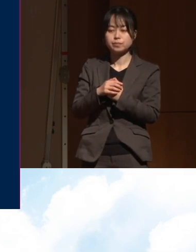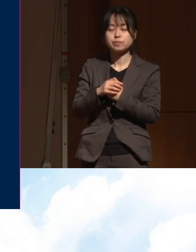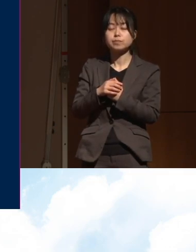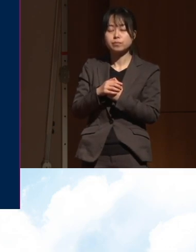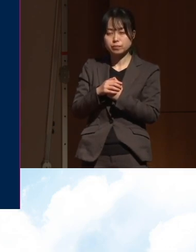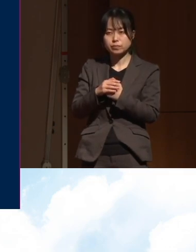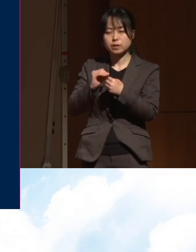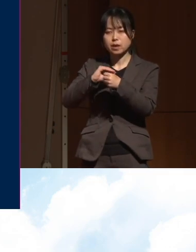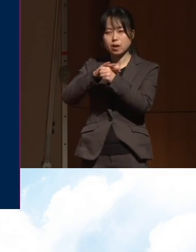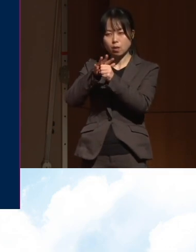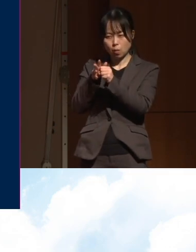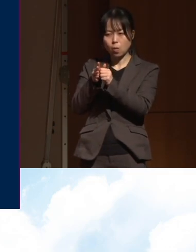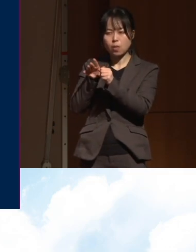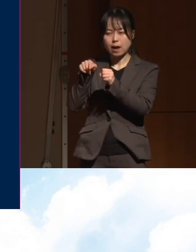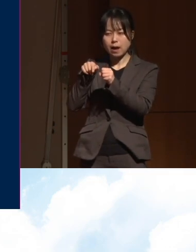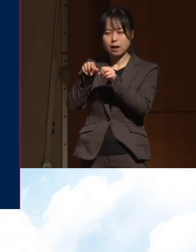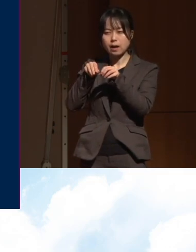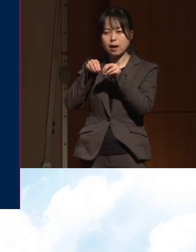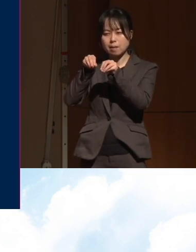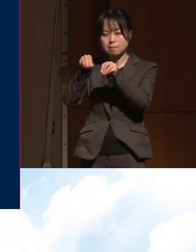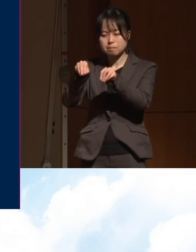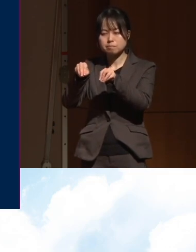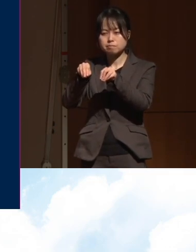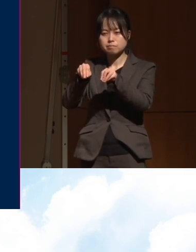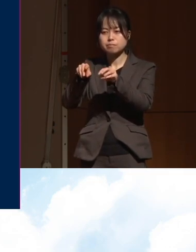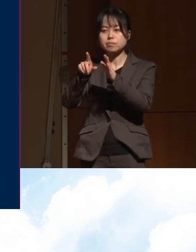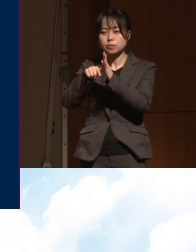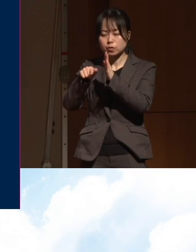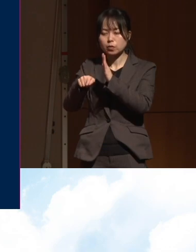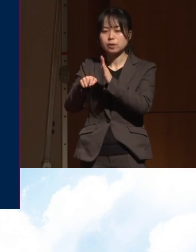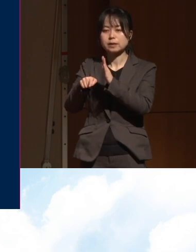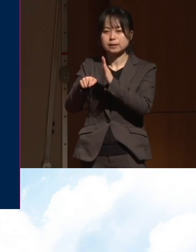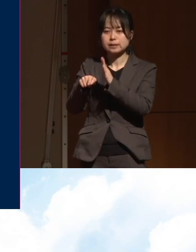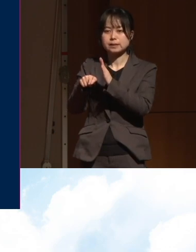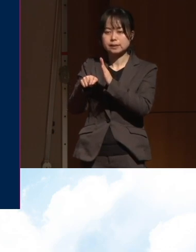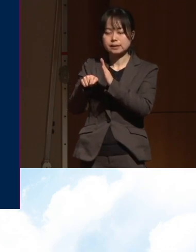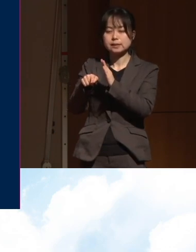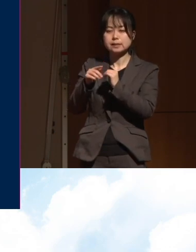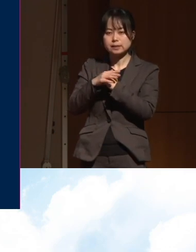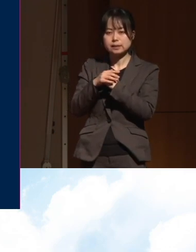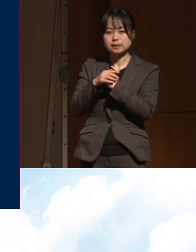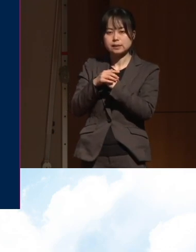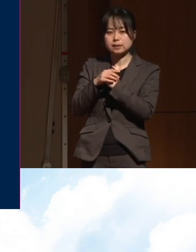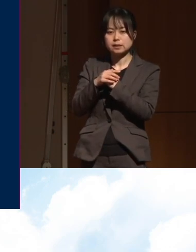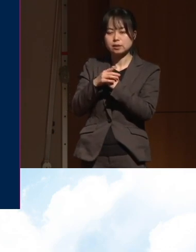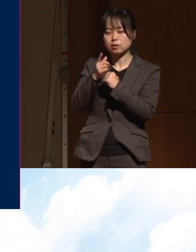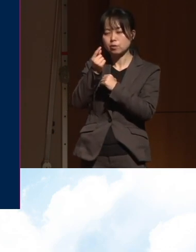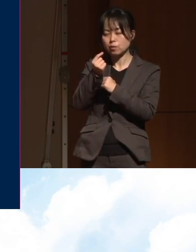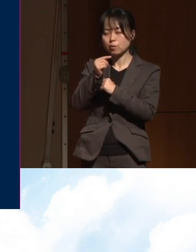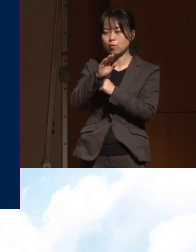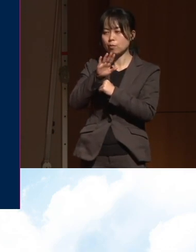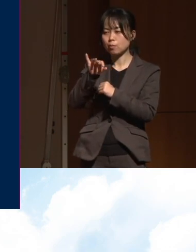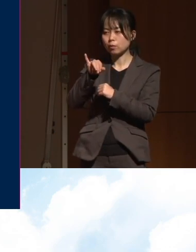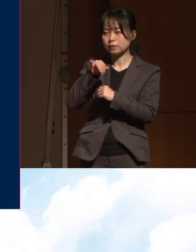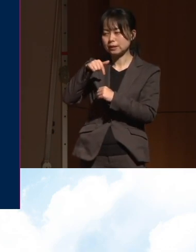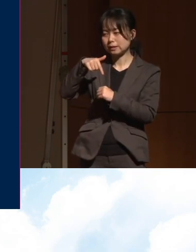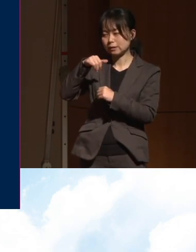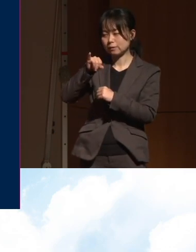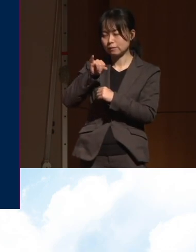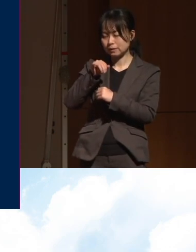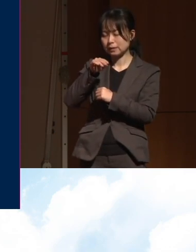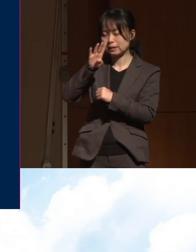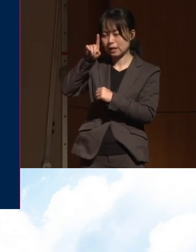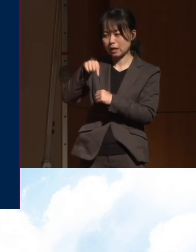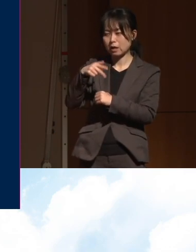it had worked on modifications to the MERS spike protein which they very rapidly